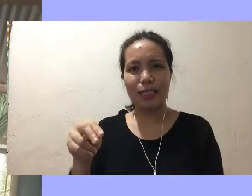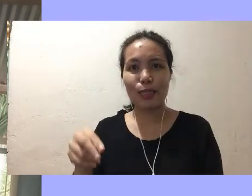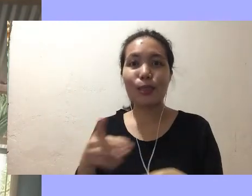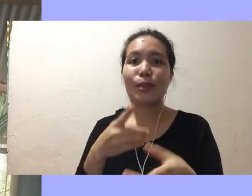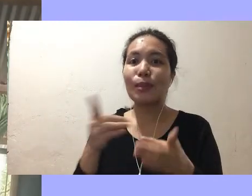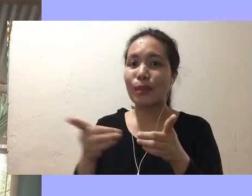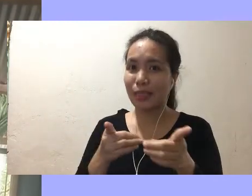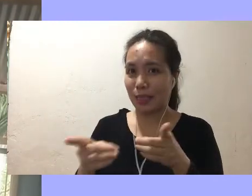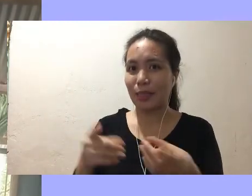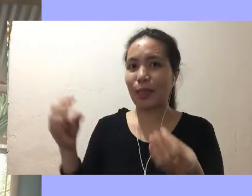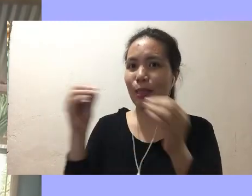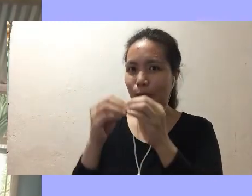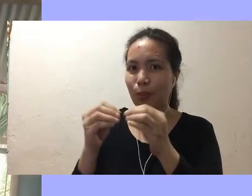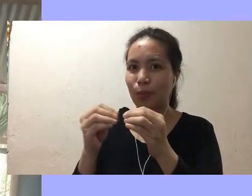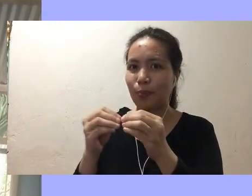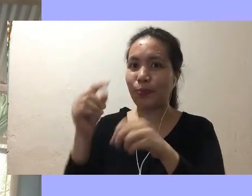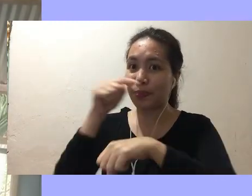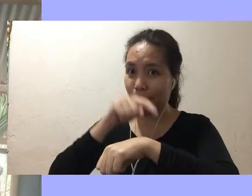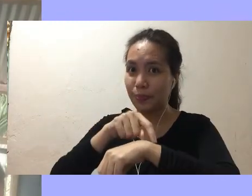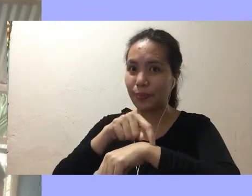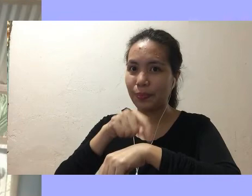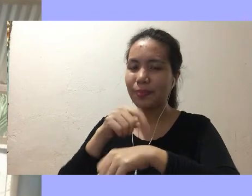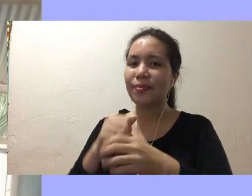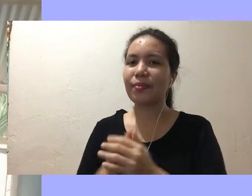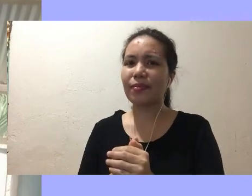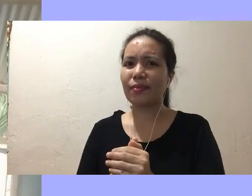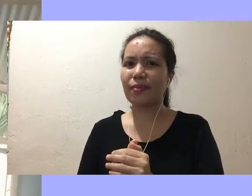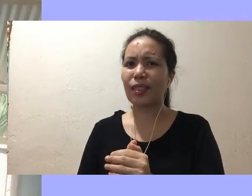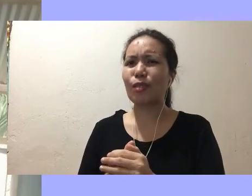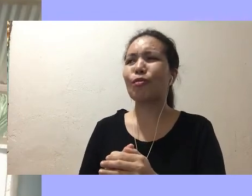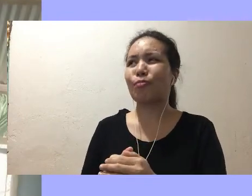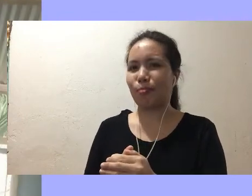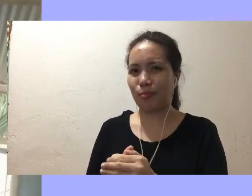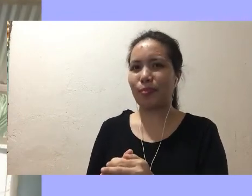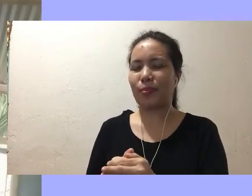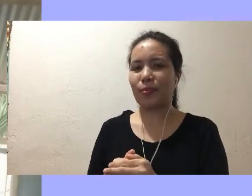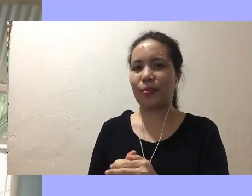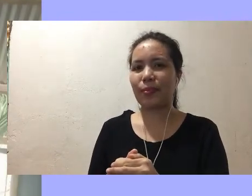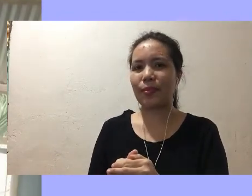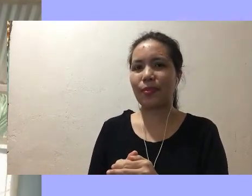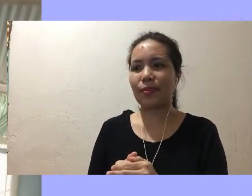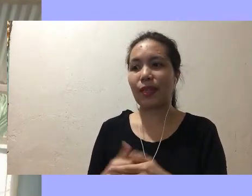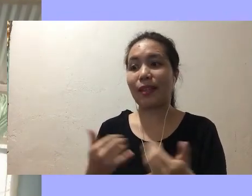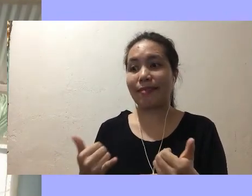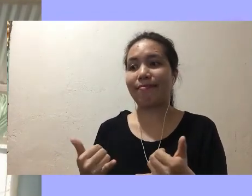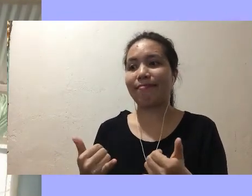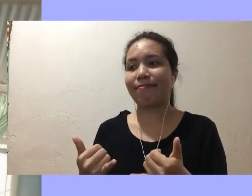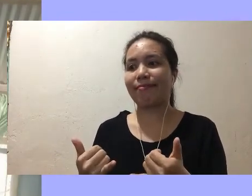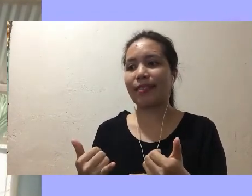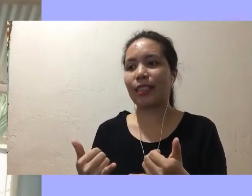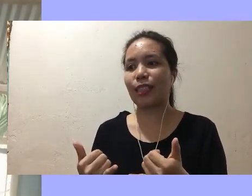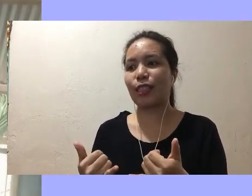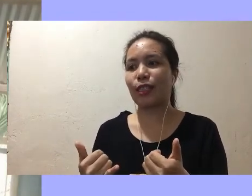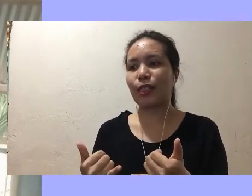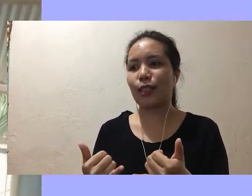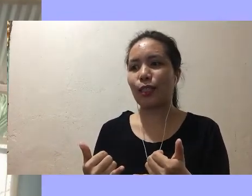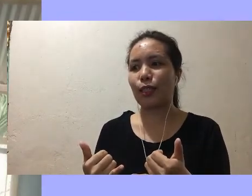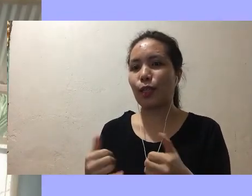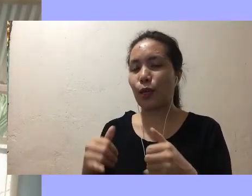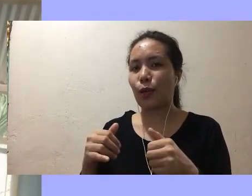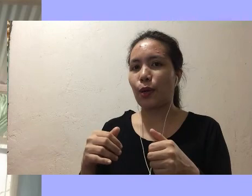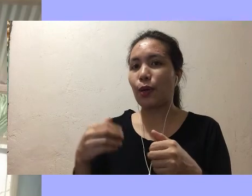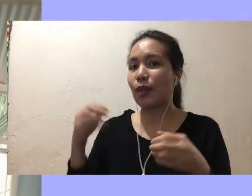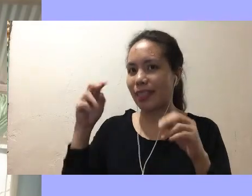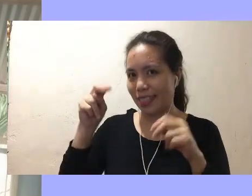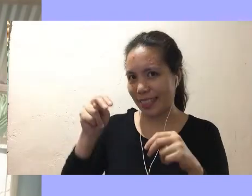more time. So I have to end up my video teaching for at